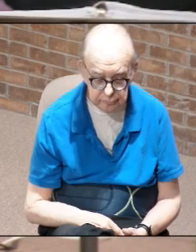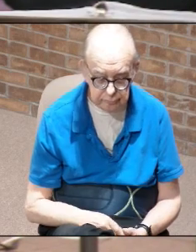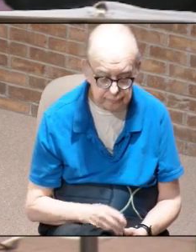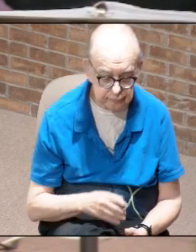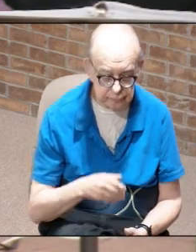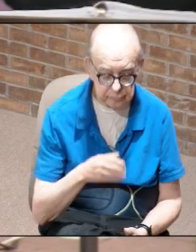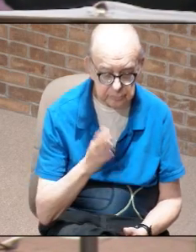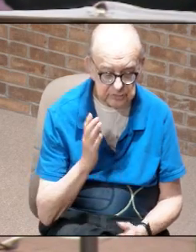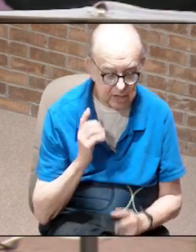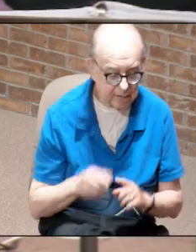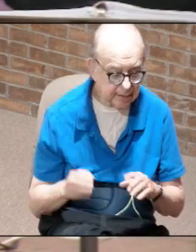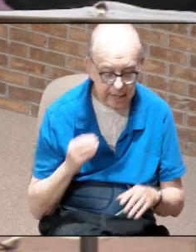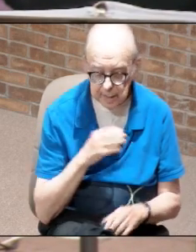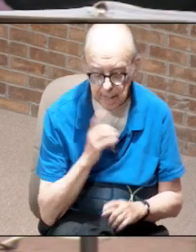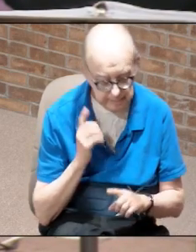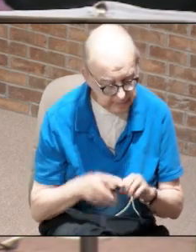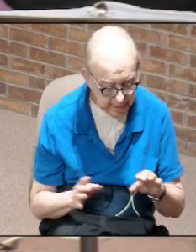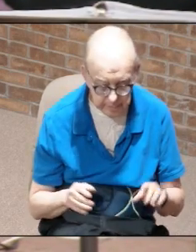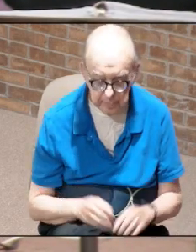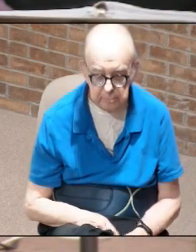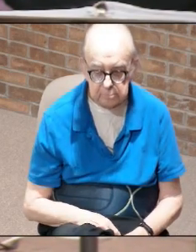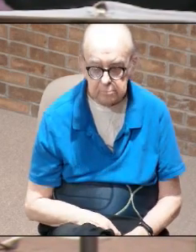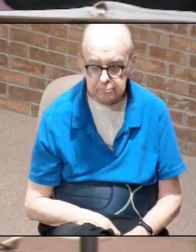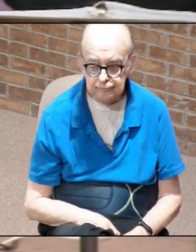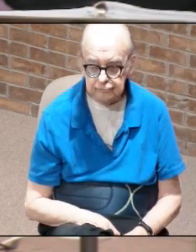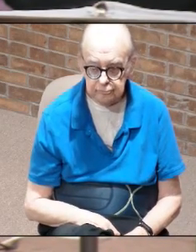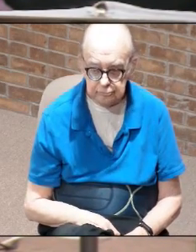And God can't do that.